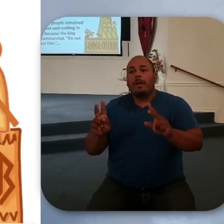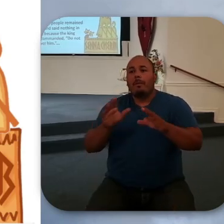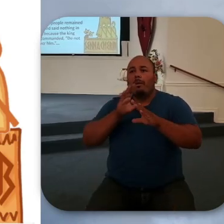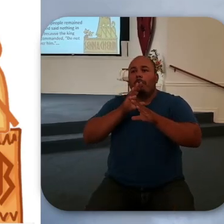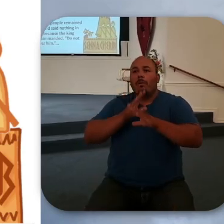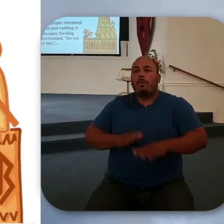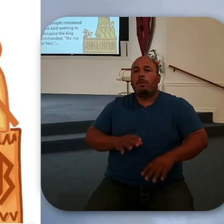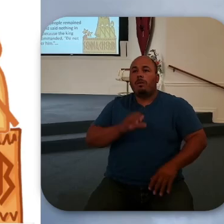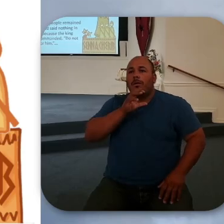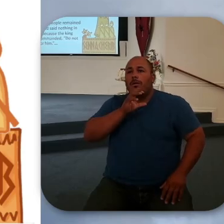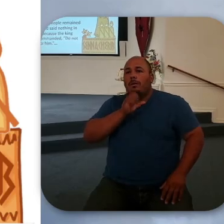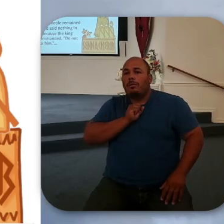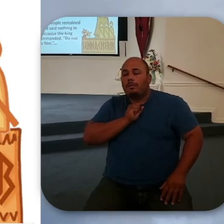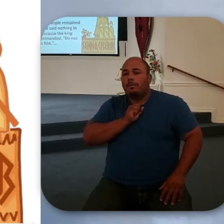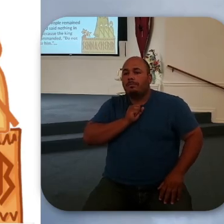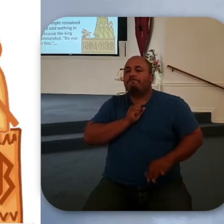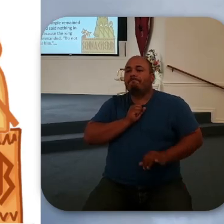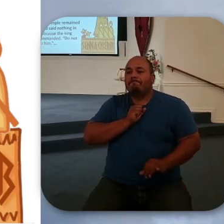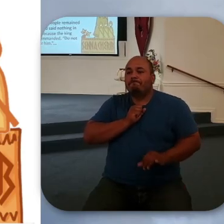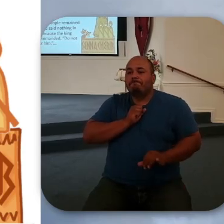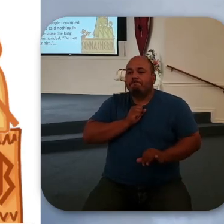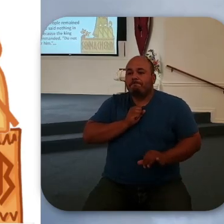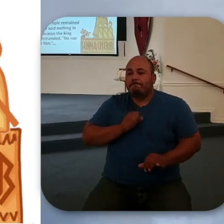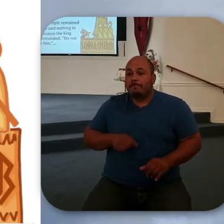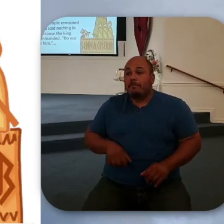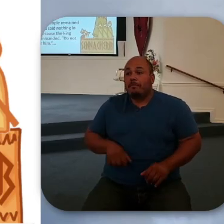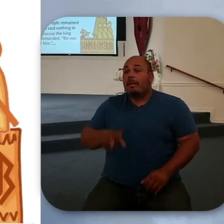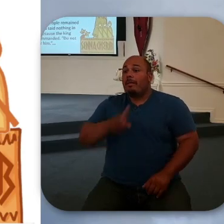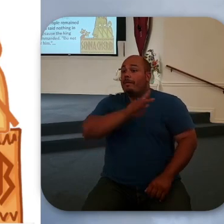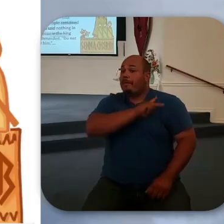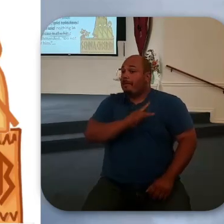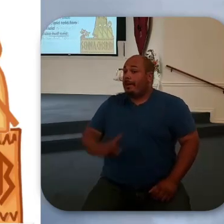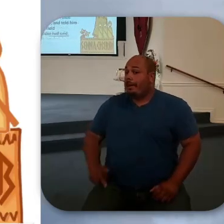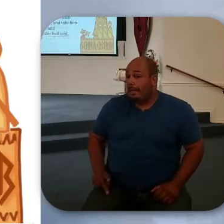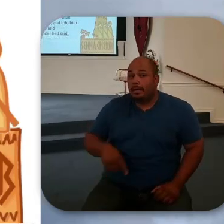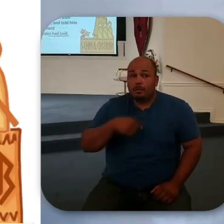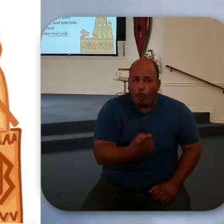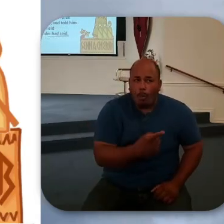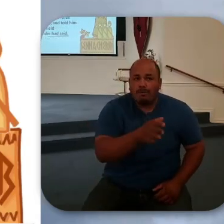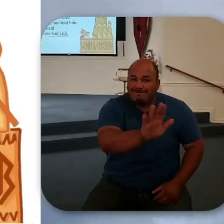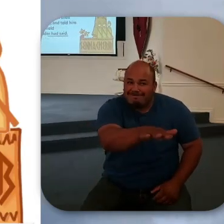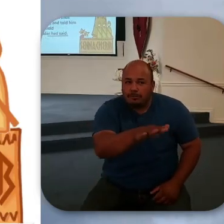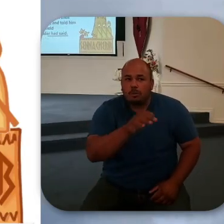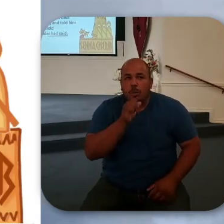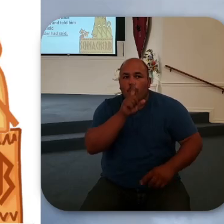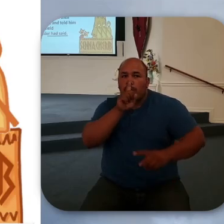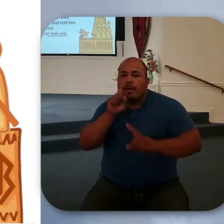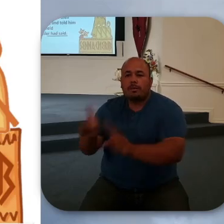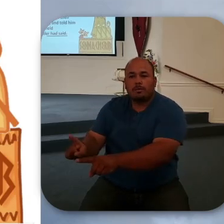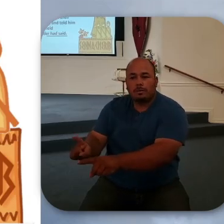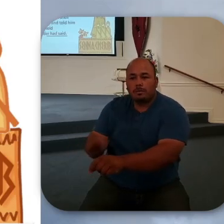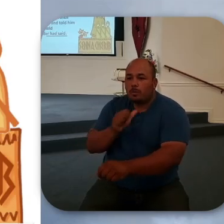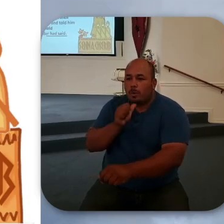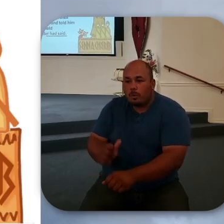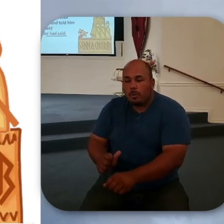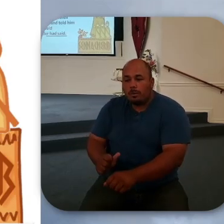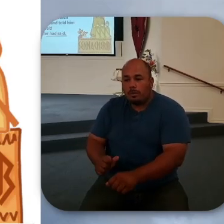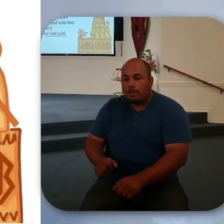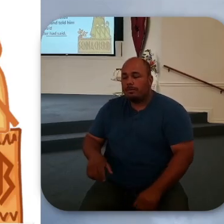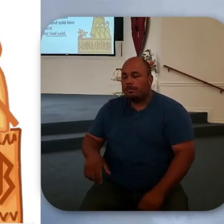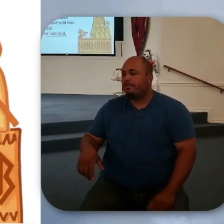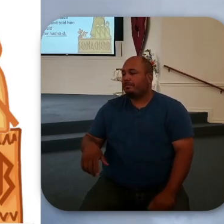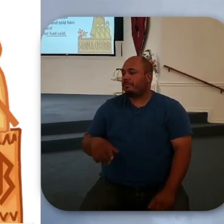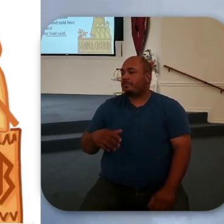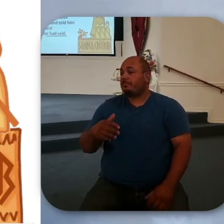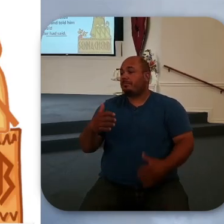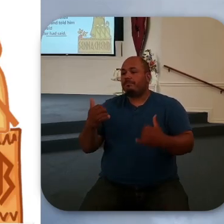said nothing in reply, because the king had commanded, do not answer him. Then Eliakim, son of Hilkiah,